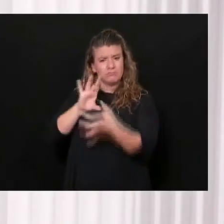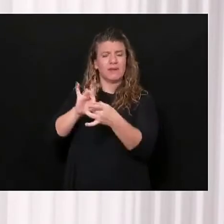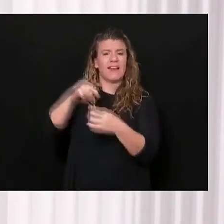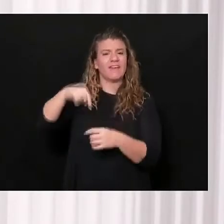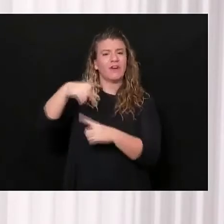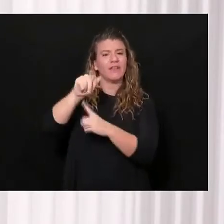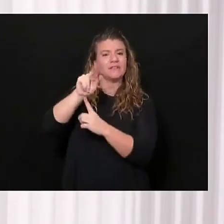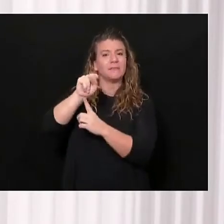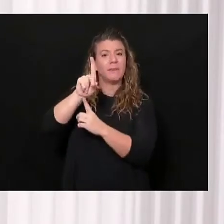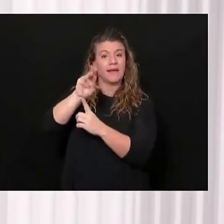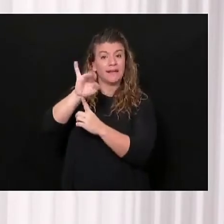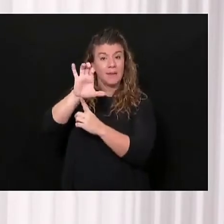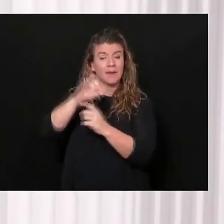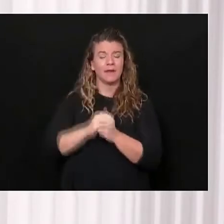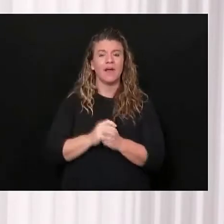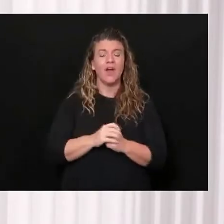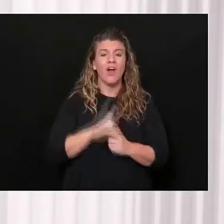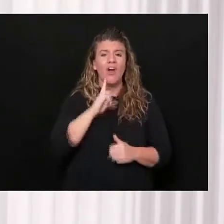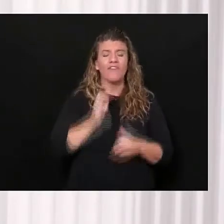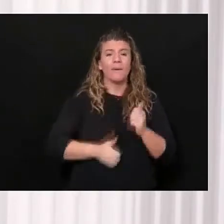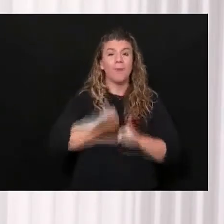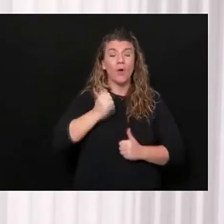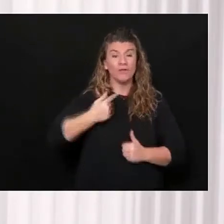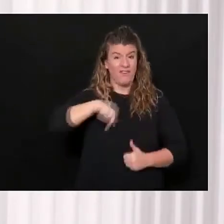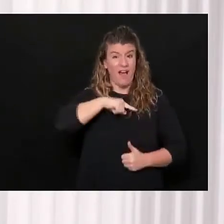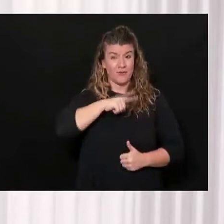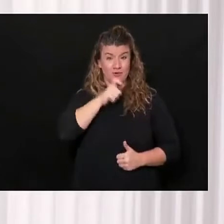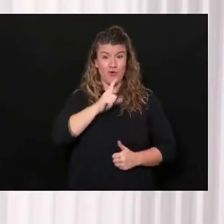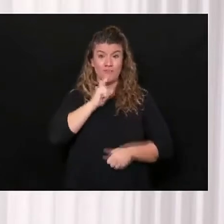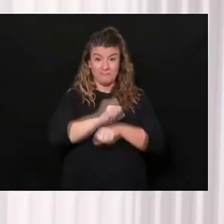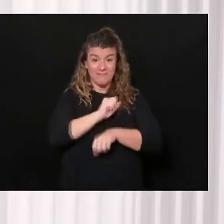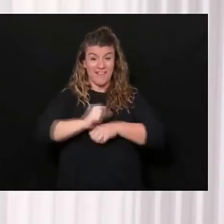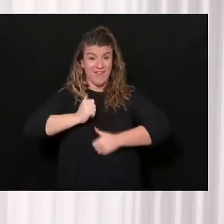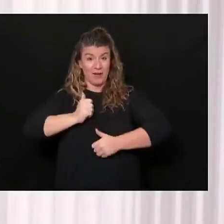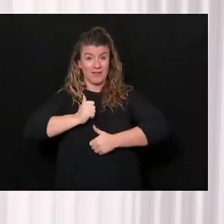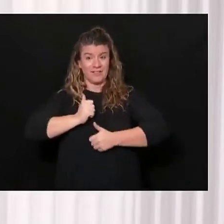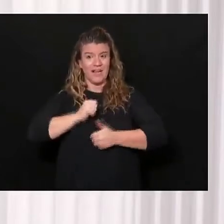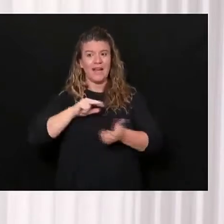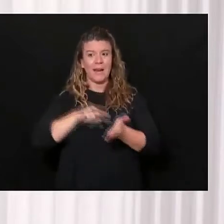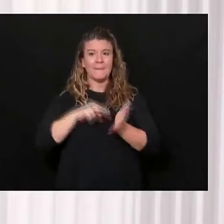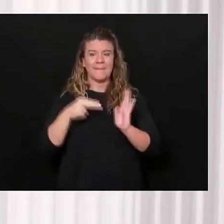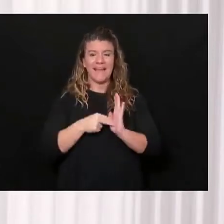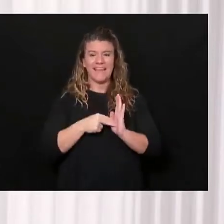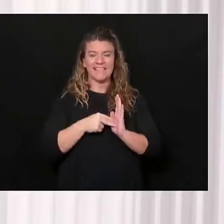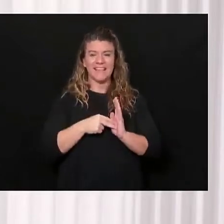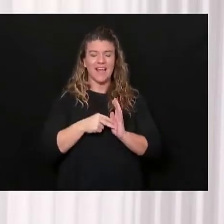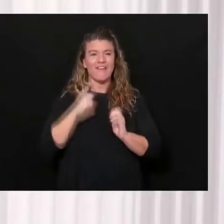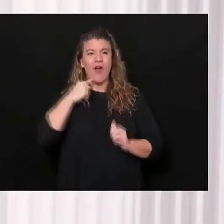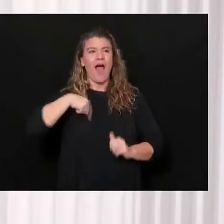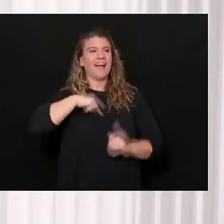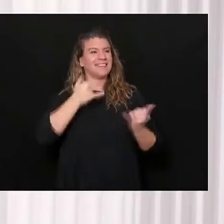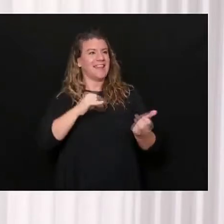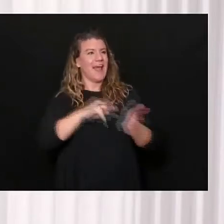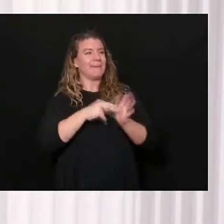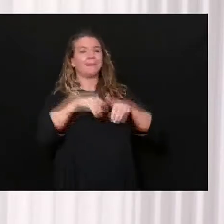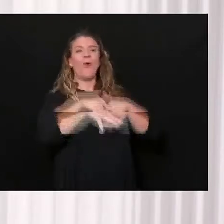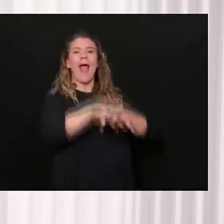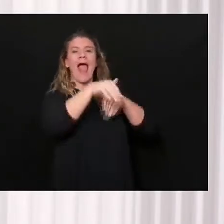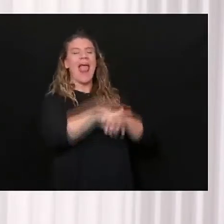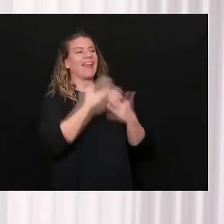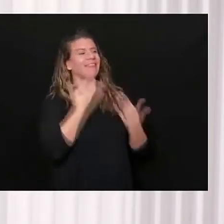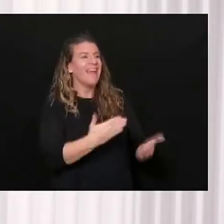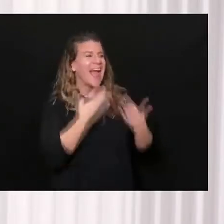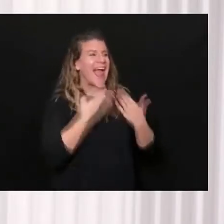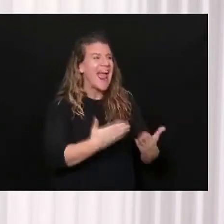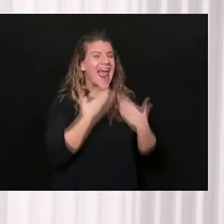all veterans, Veterans Day is not about the parades, the days off, or people even saying thanks. It's about